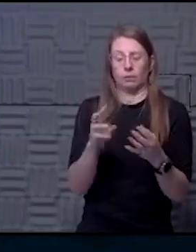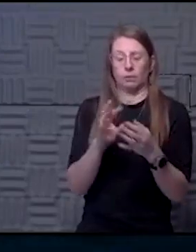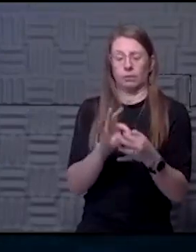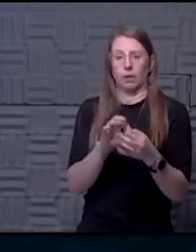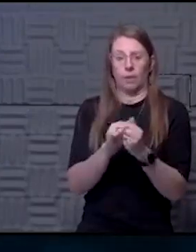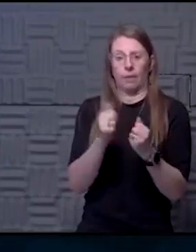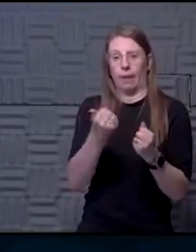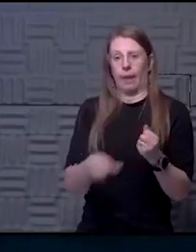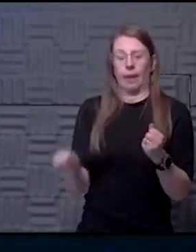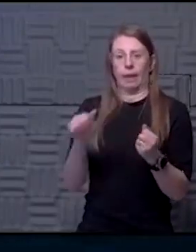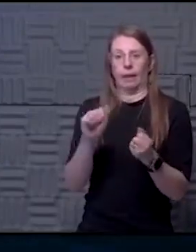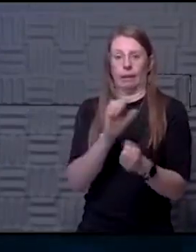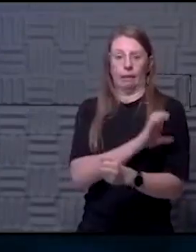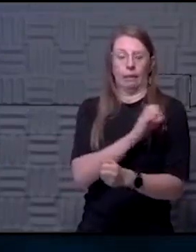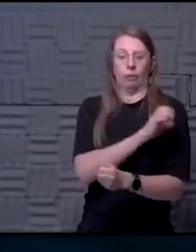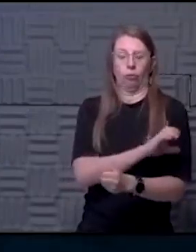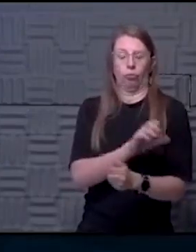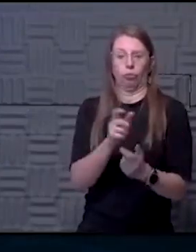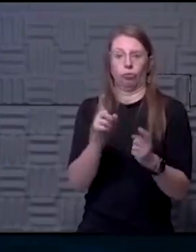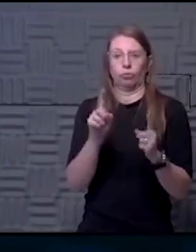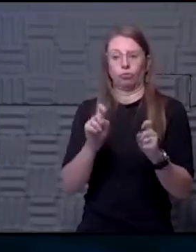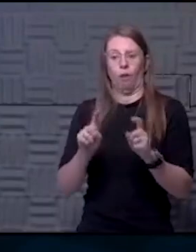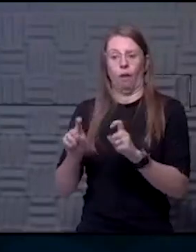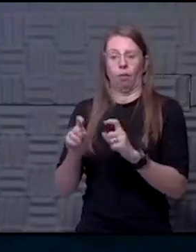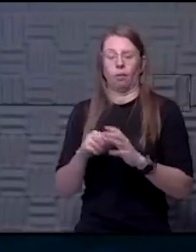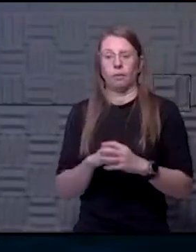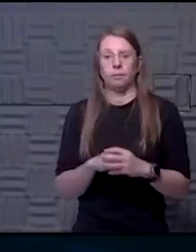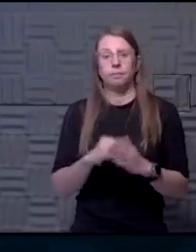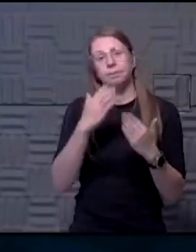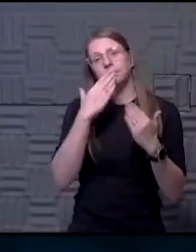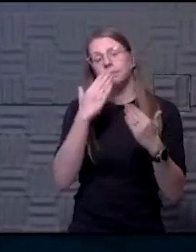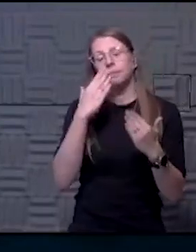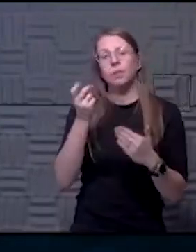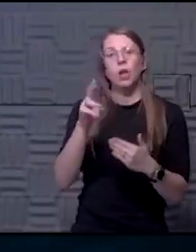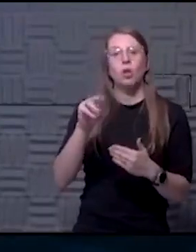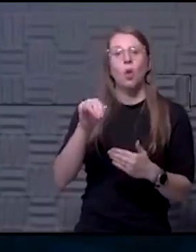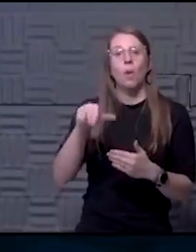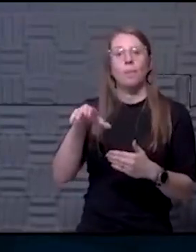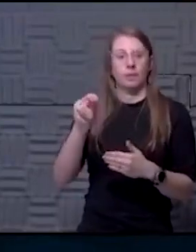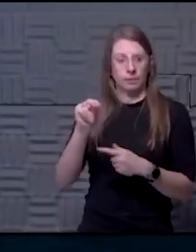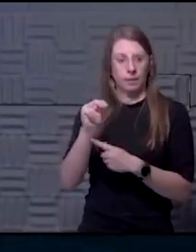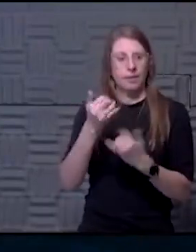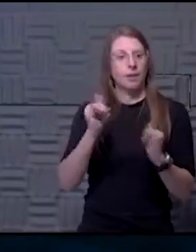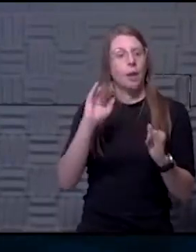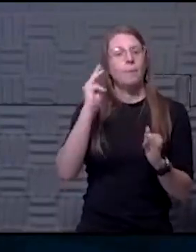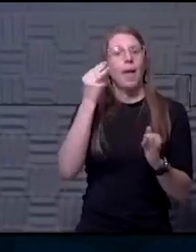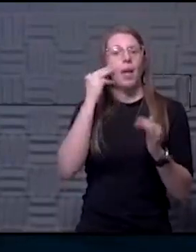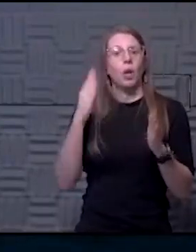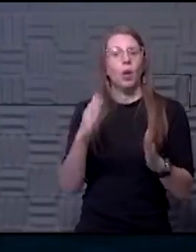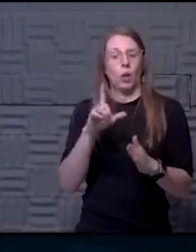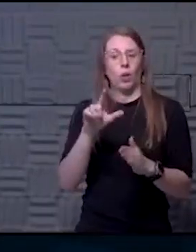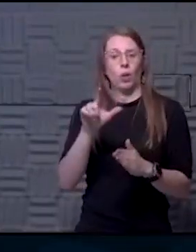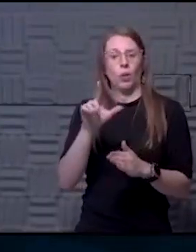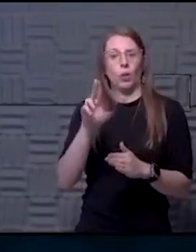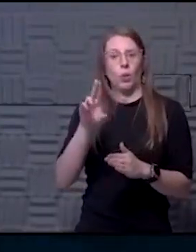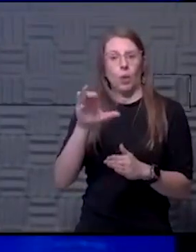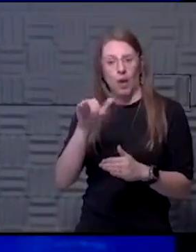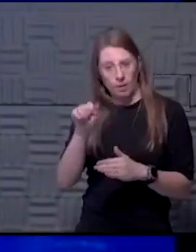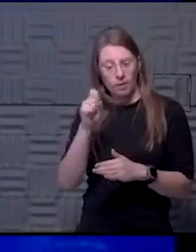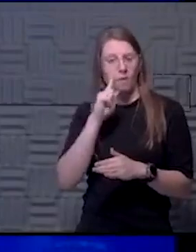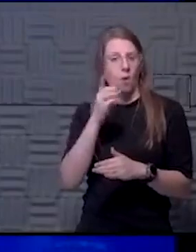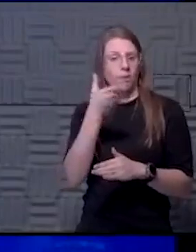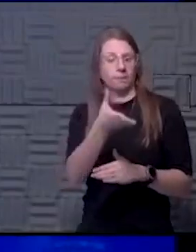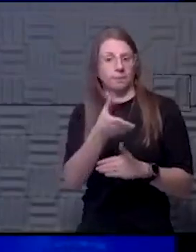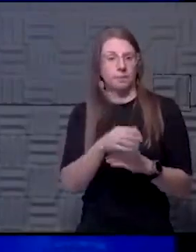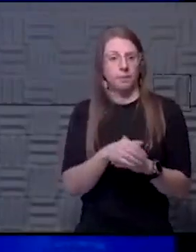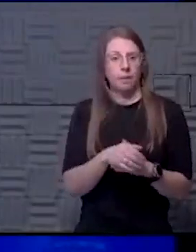put yourself out there on that one, don't you? Yep. All right. Well, Dr. Norman, thank you for spending time with us. I know we still have Mayor Lucas for a few more minutes, so let's see what questions we have